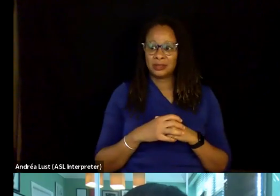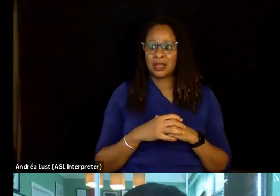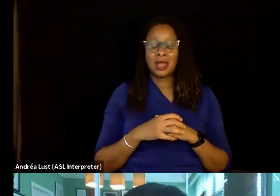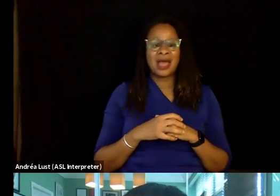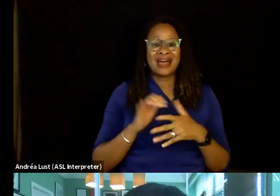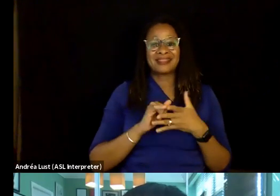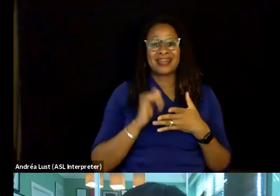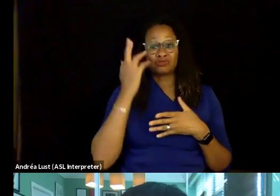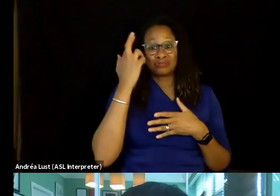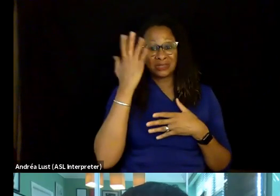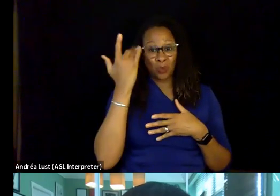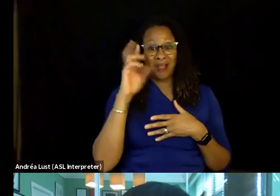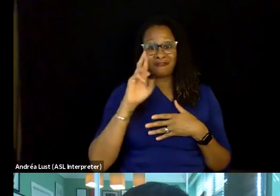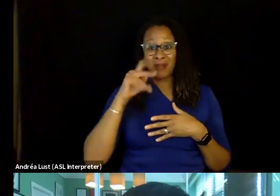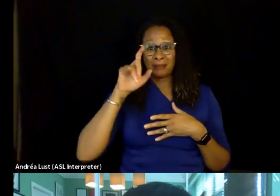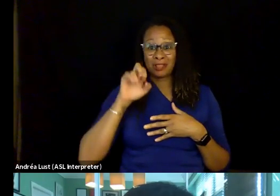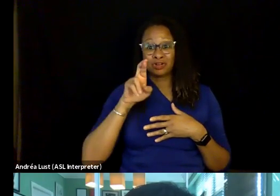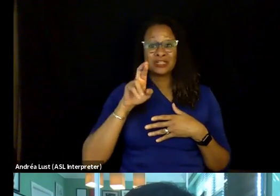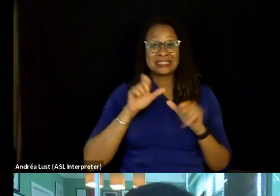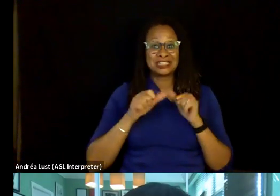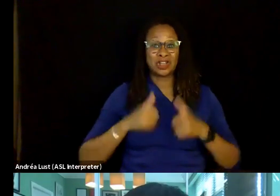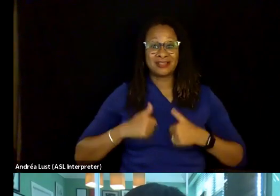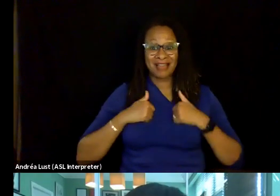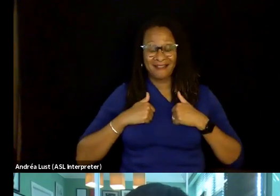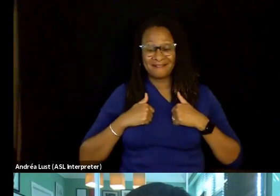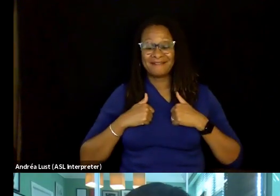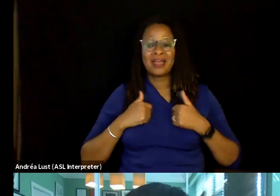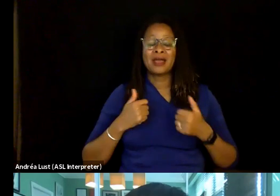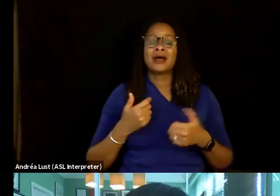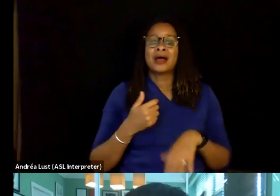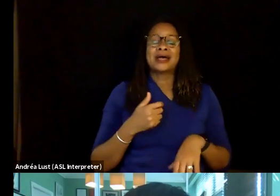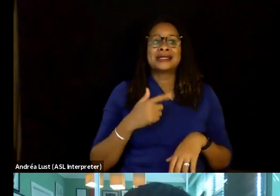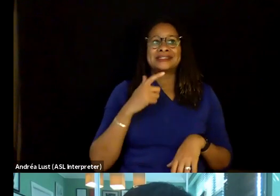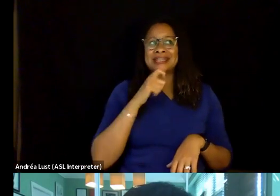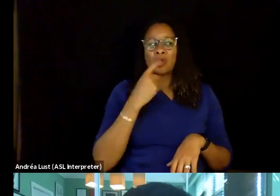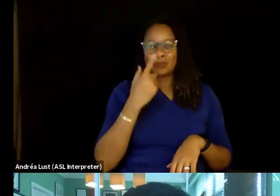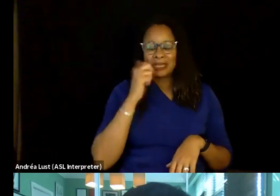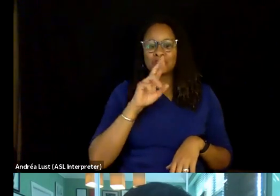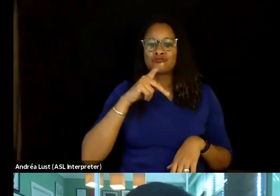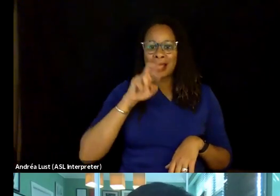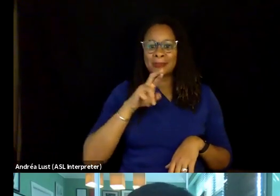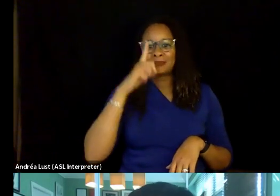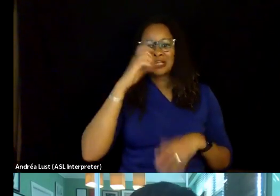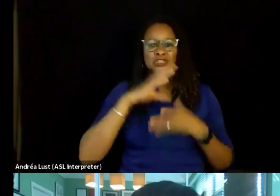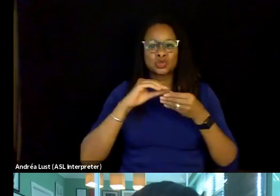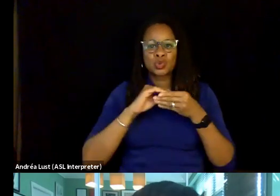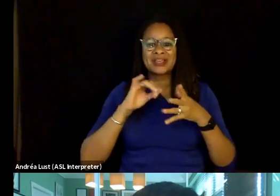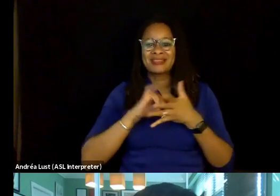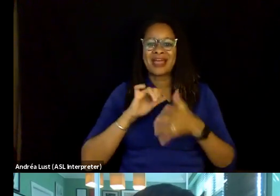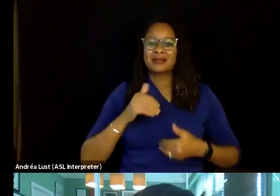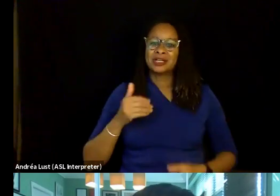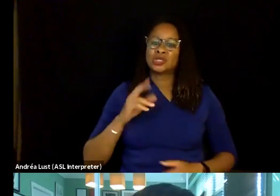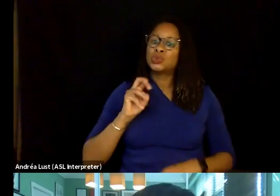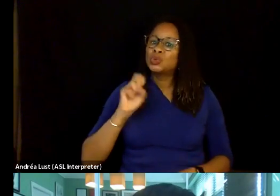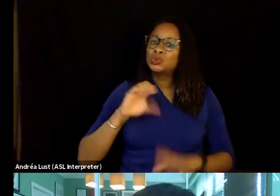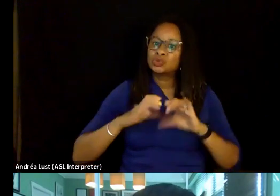still alive is not just because of Rappler, it's because of the stories that news groups all around the world have done.